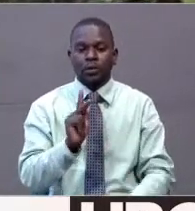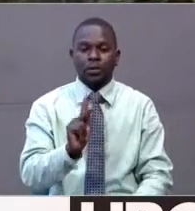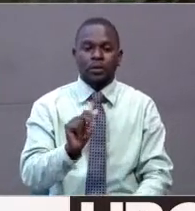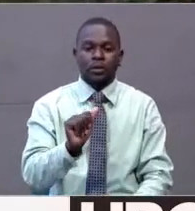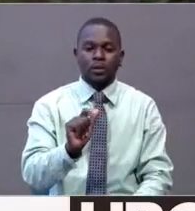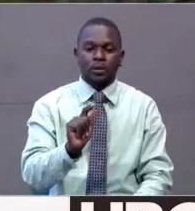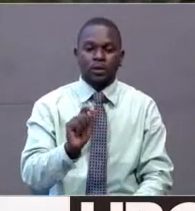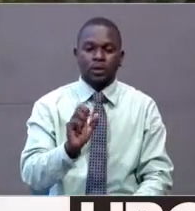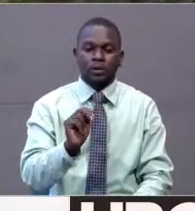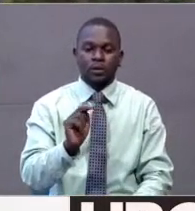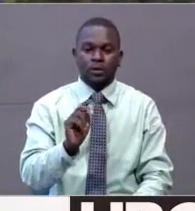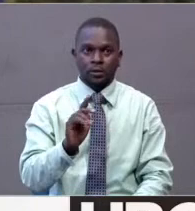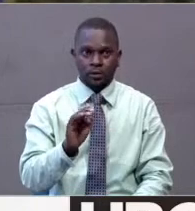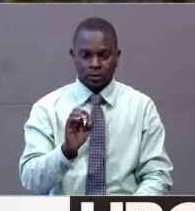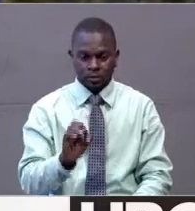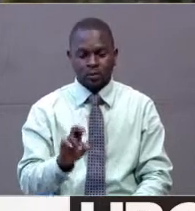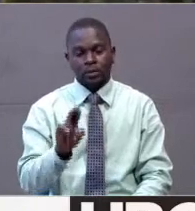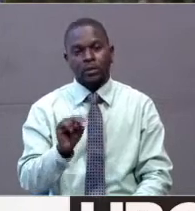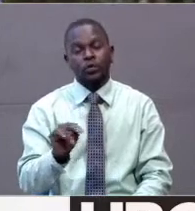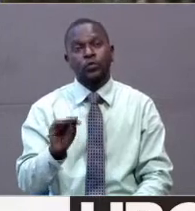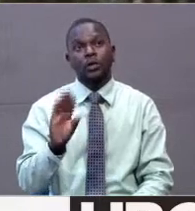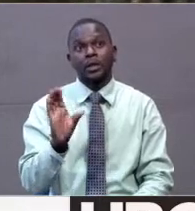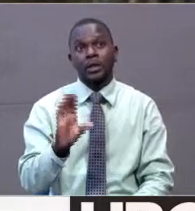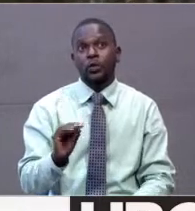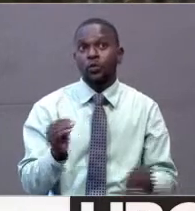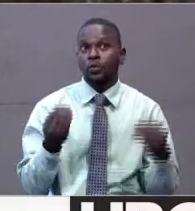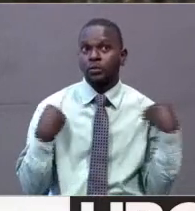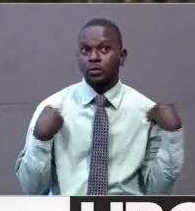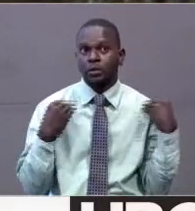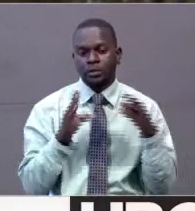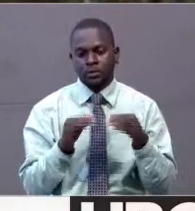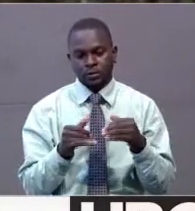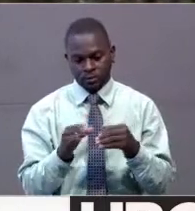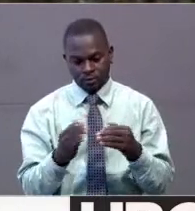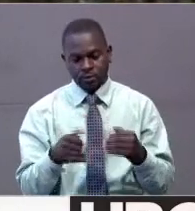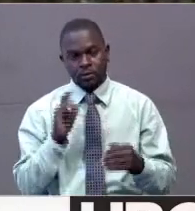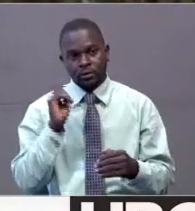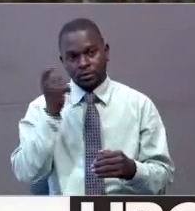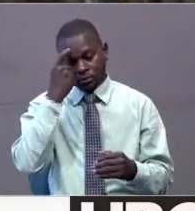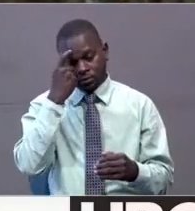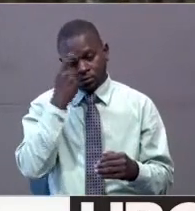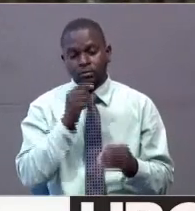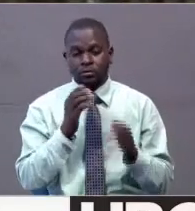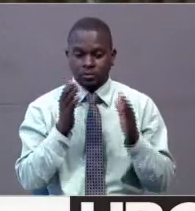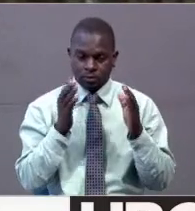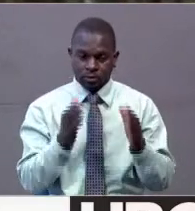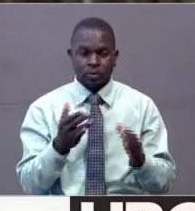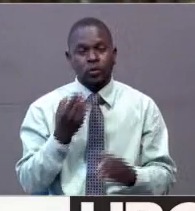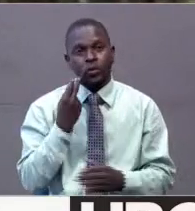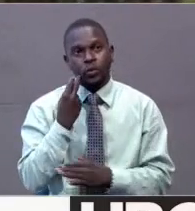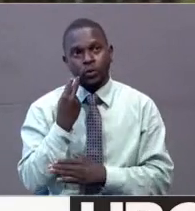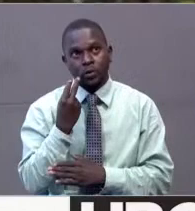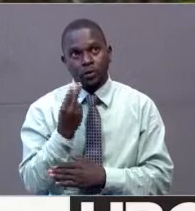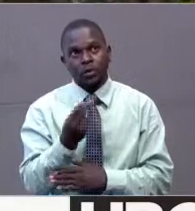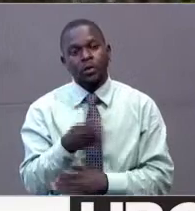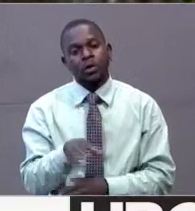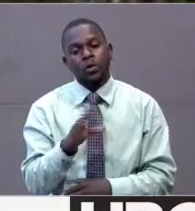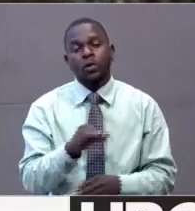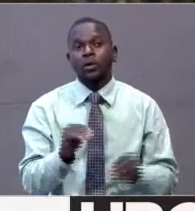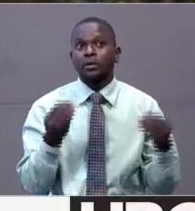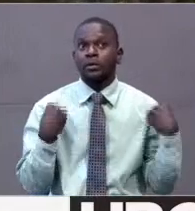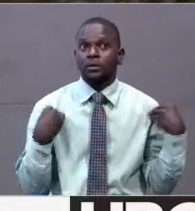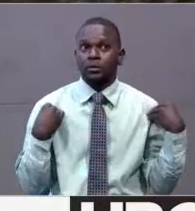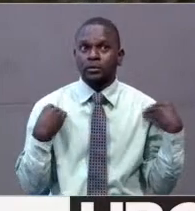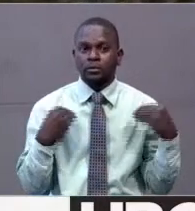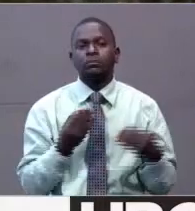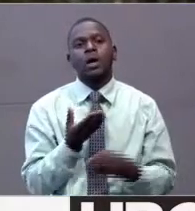while launching the contest at National Council of Sports, asserted that government has geared towards ensuring all sports